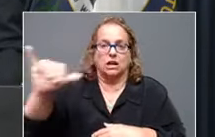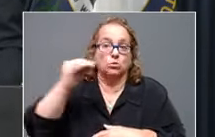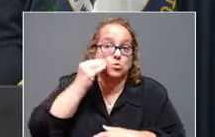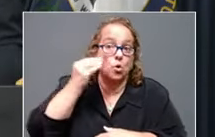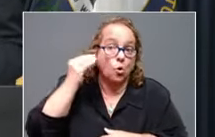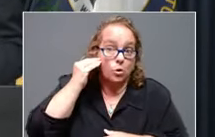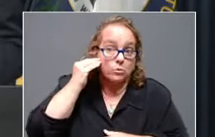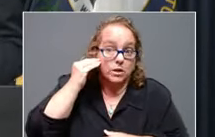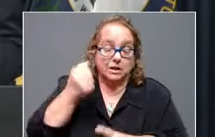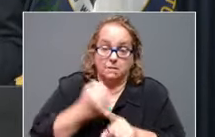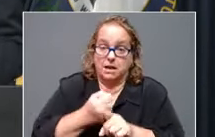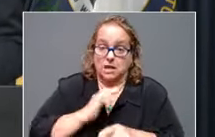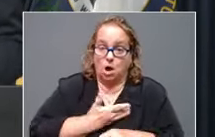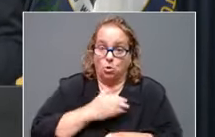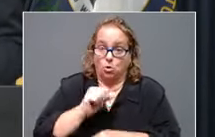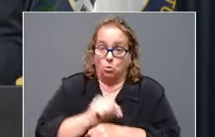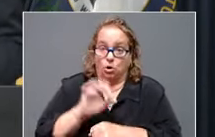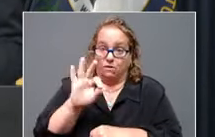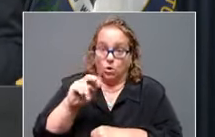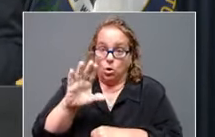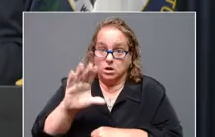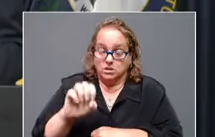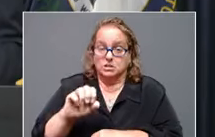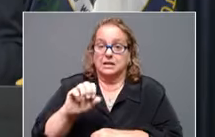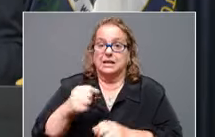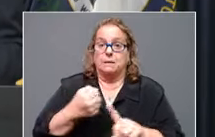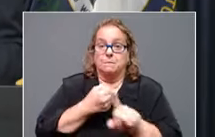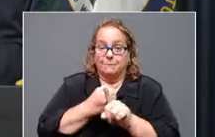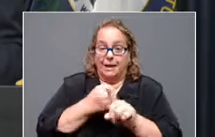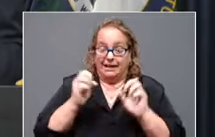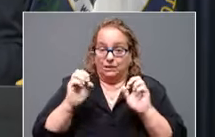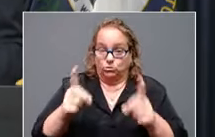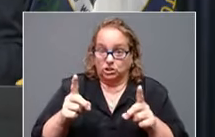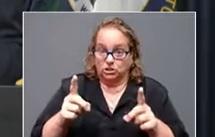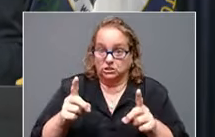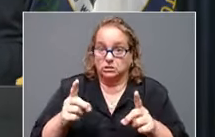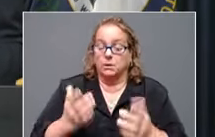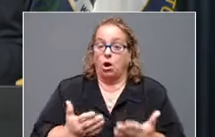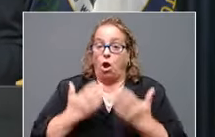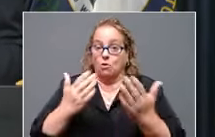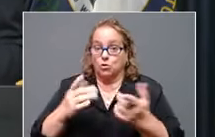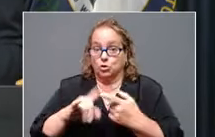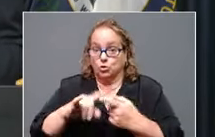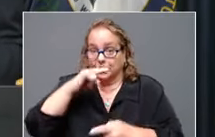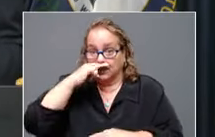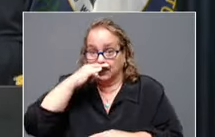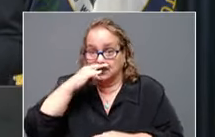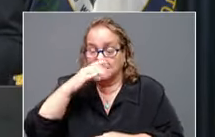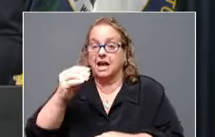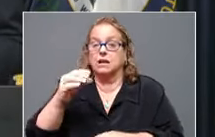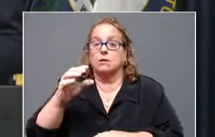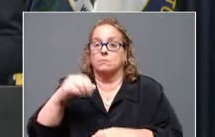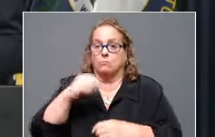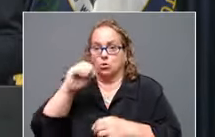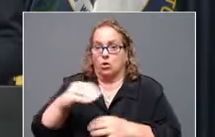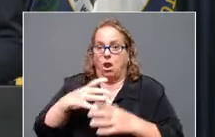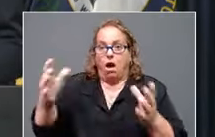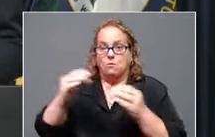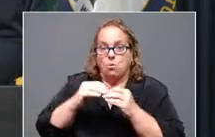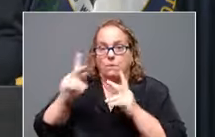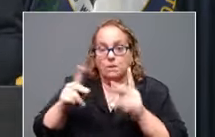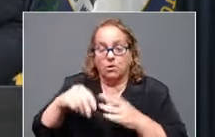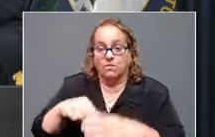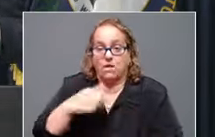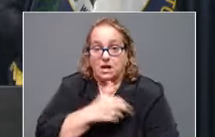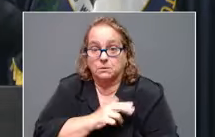going to go over his analysis of where we are and where we're going and hit home some points, and then we